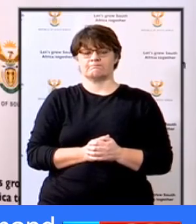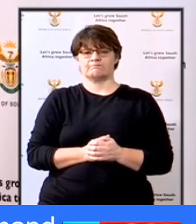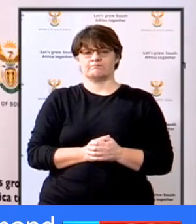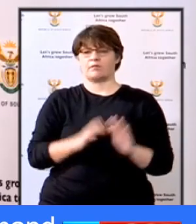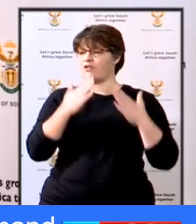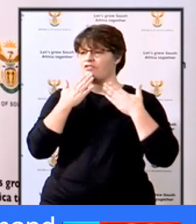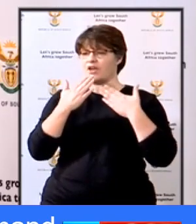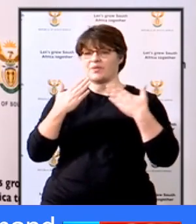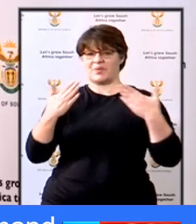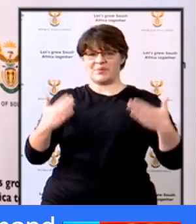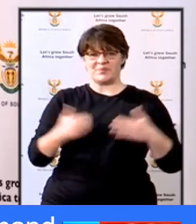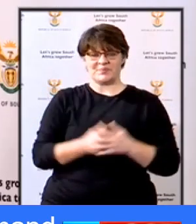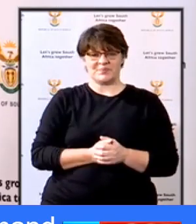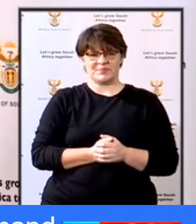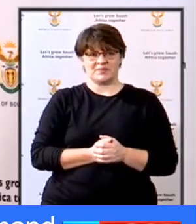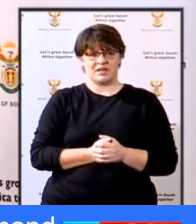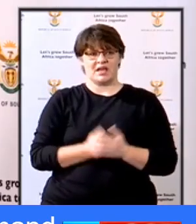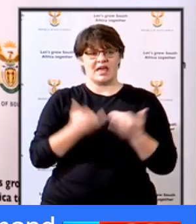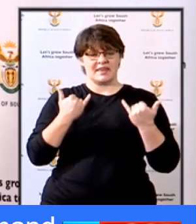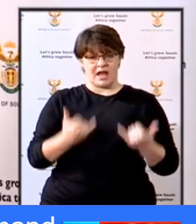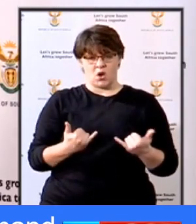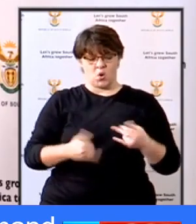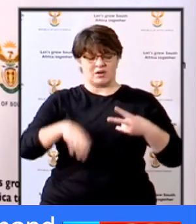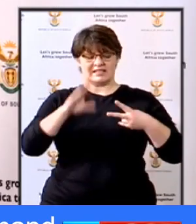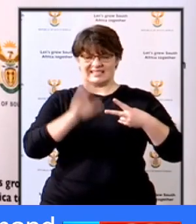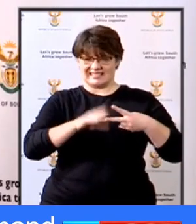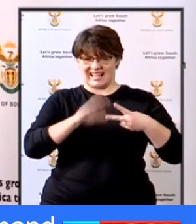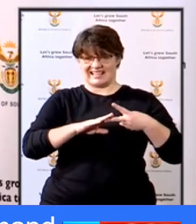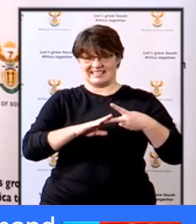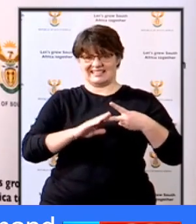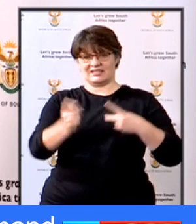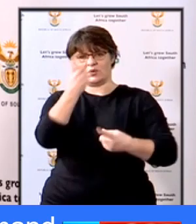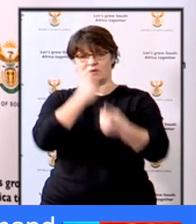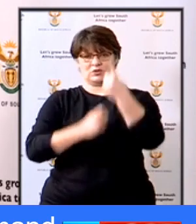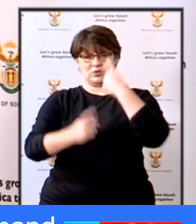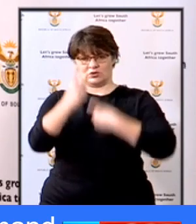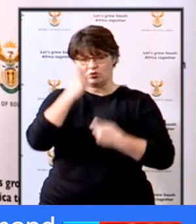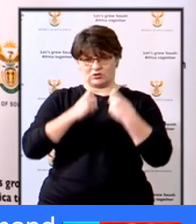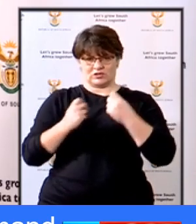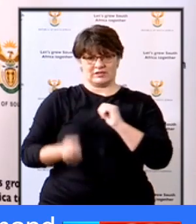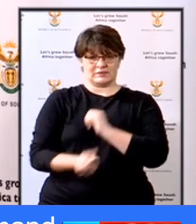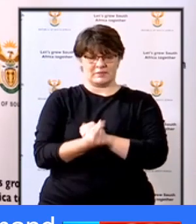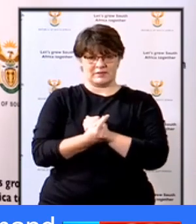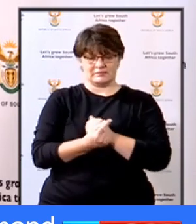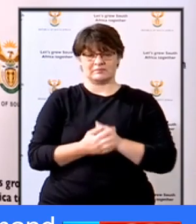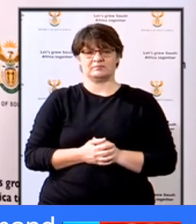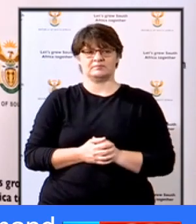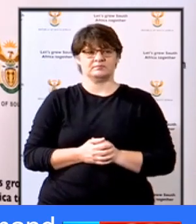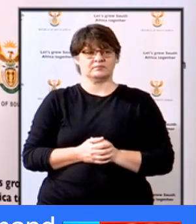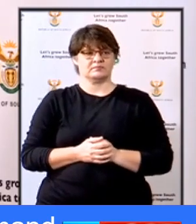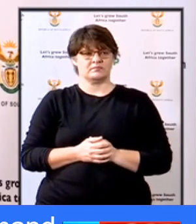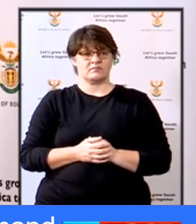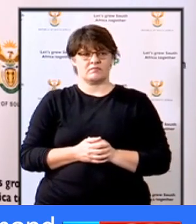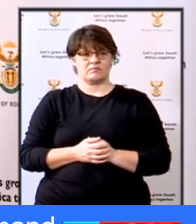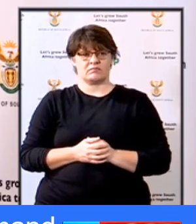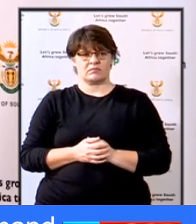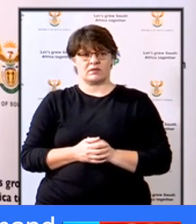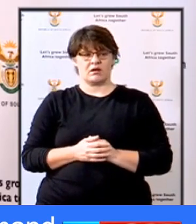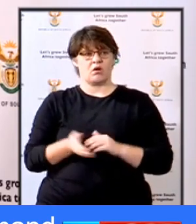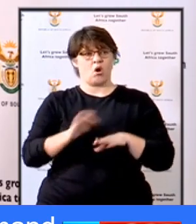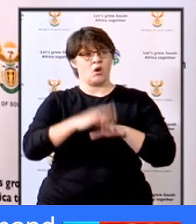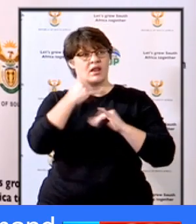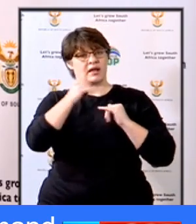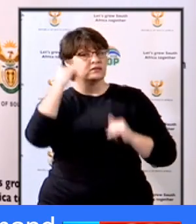Thank you very much. We will now take the second round of questions. Do we have anything